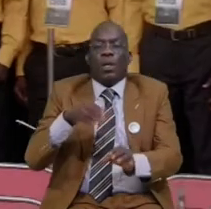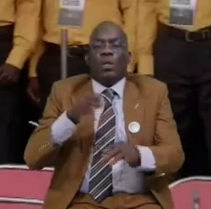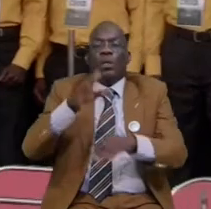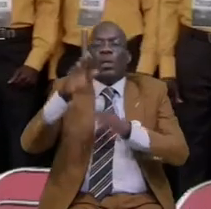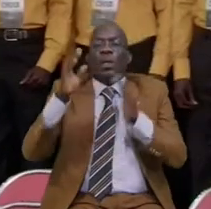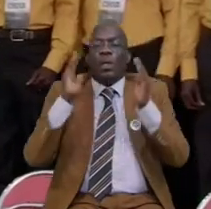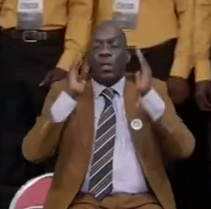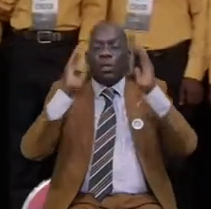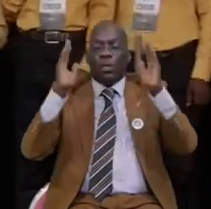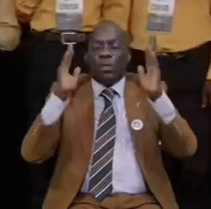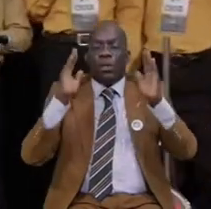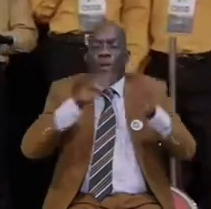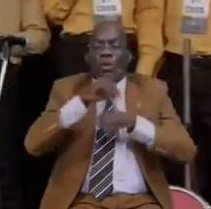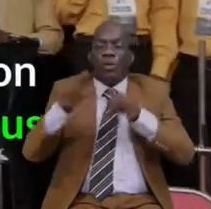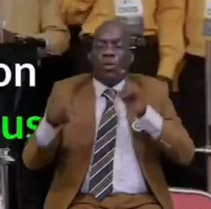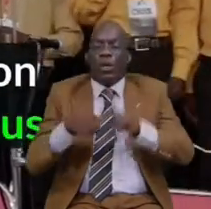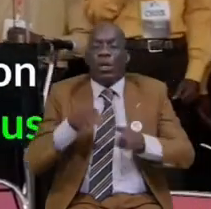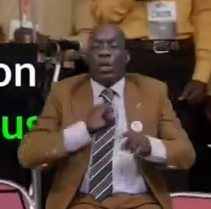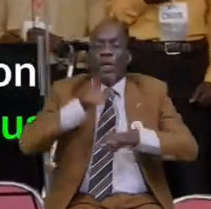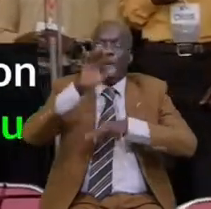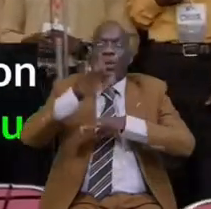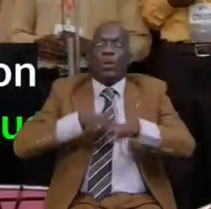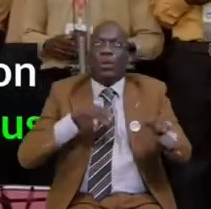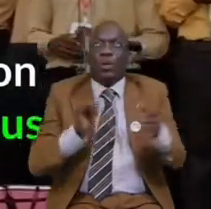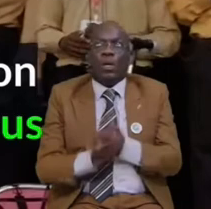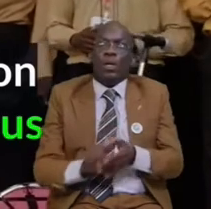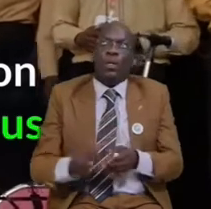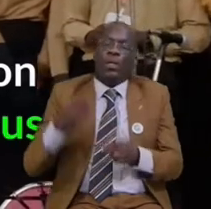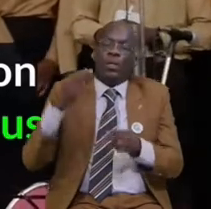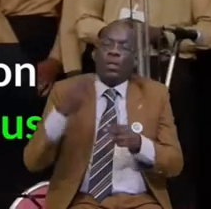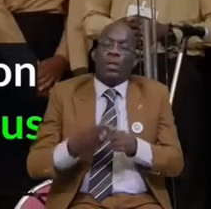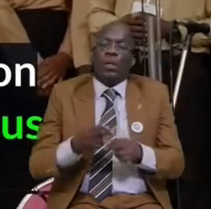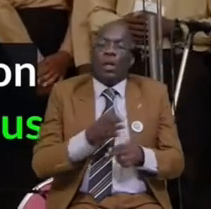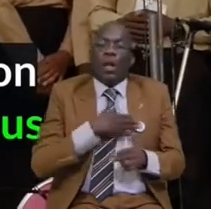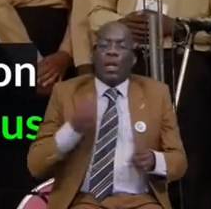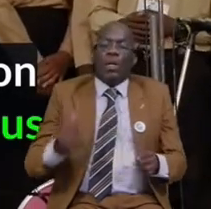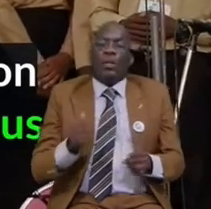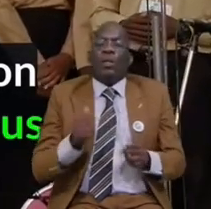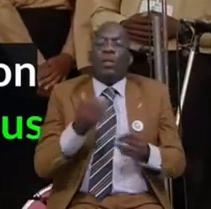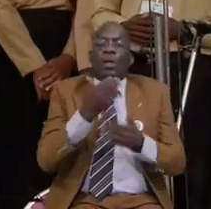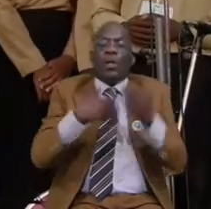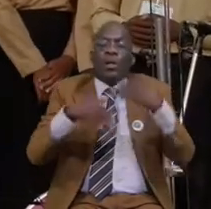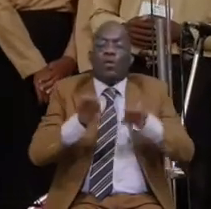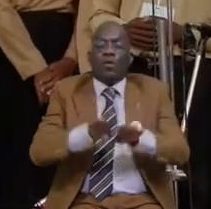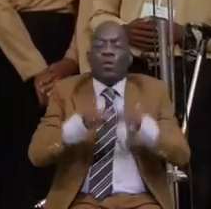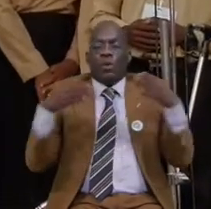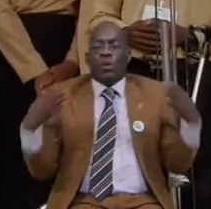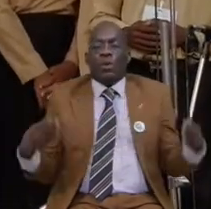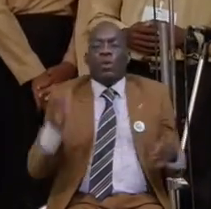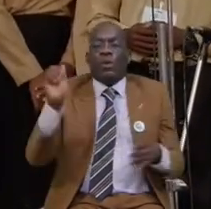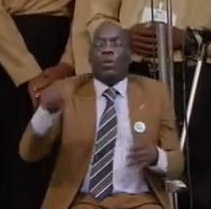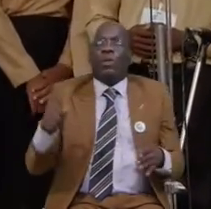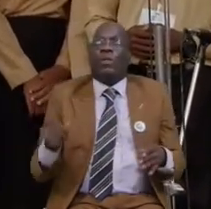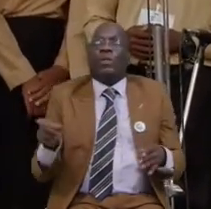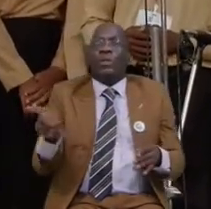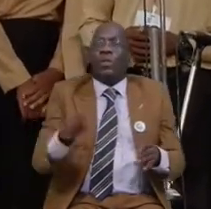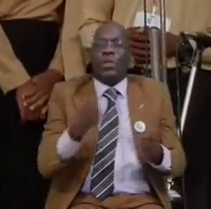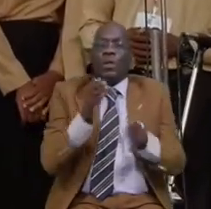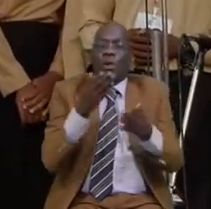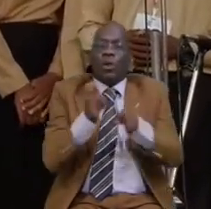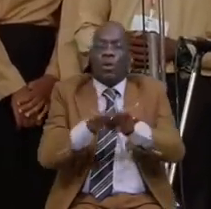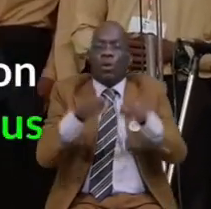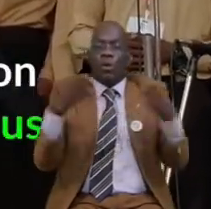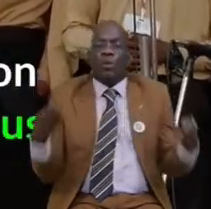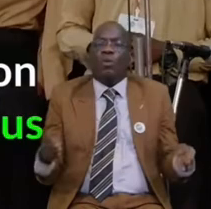when I mention that name. And heavens open, yes they open when I mention